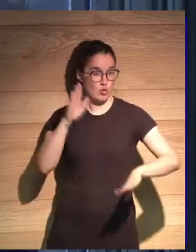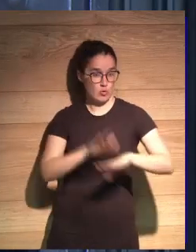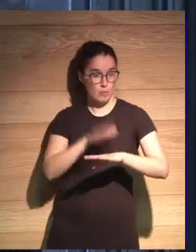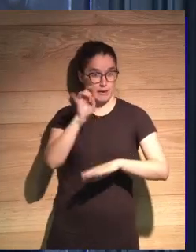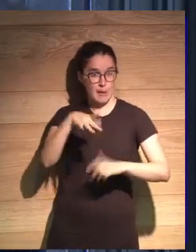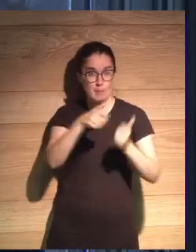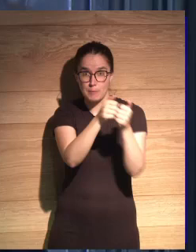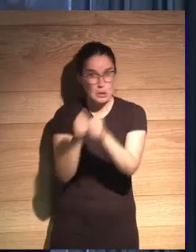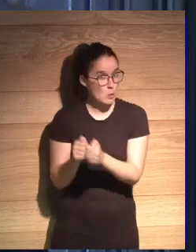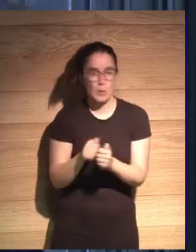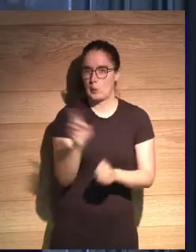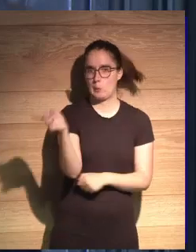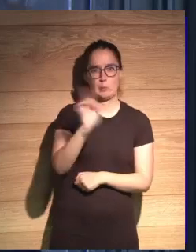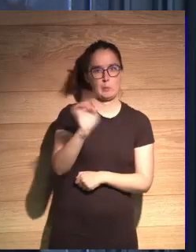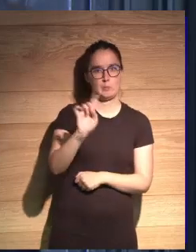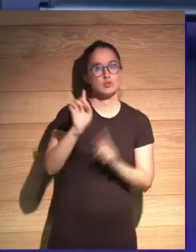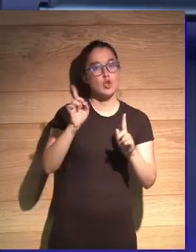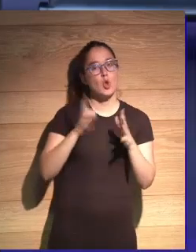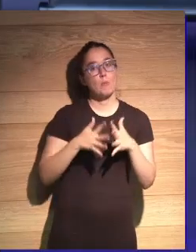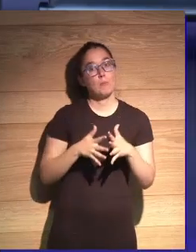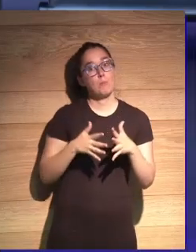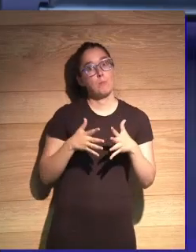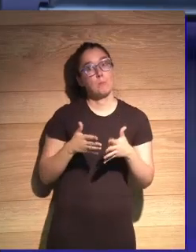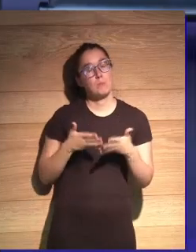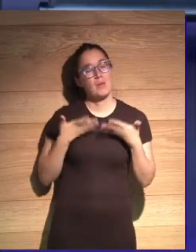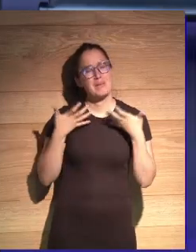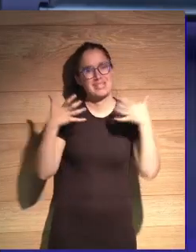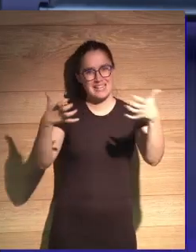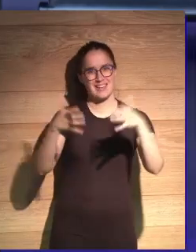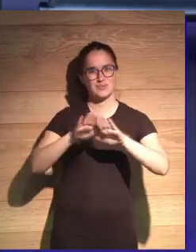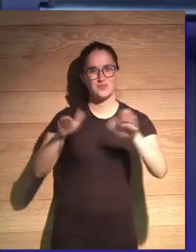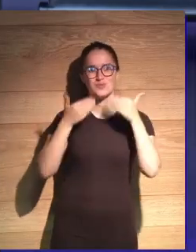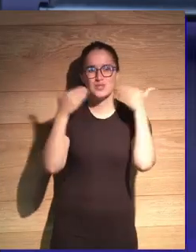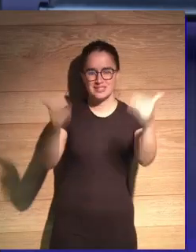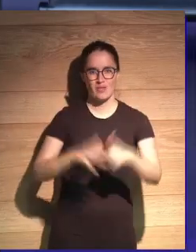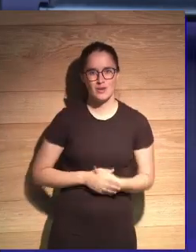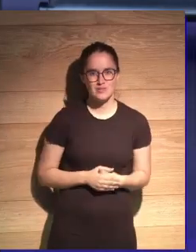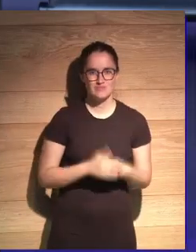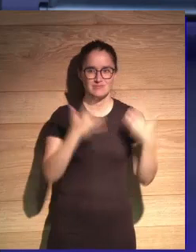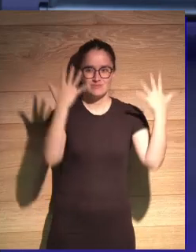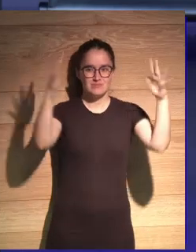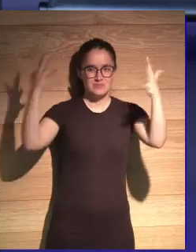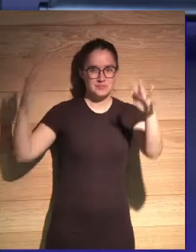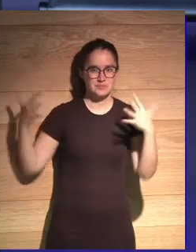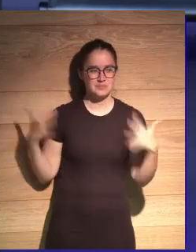an adult. So don't blame the video game, because it's just the messenger. Thank you very much.